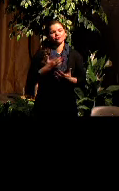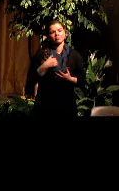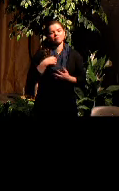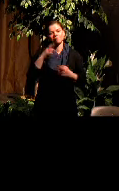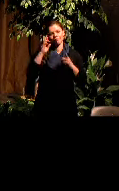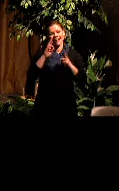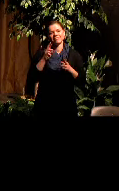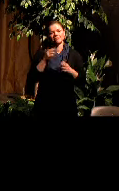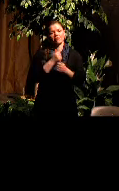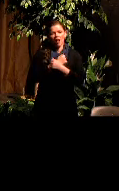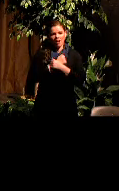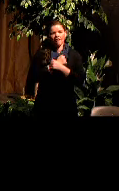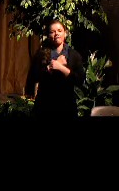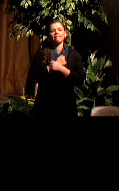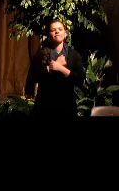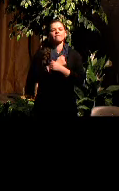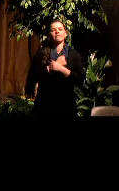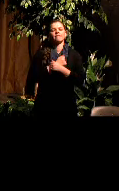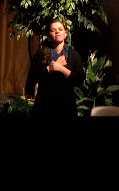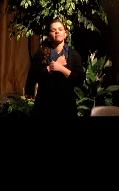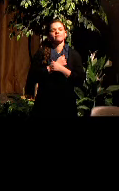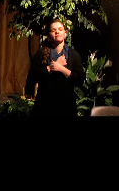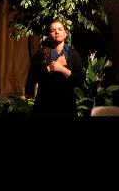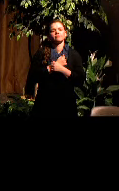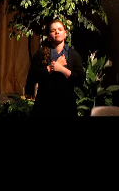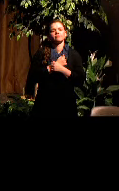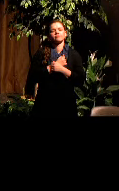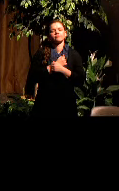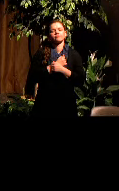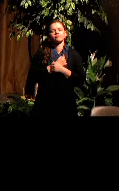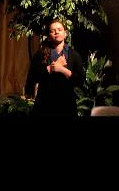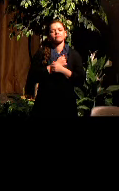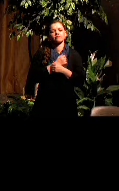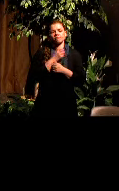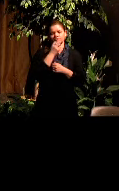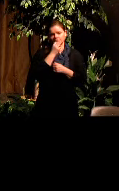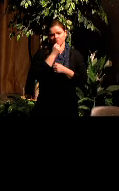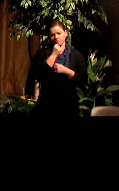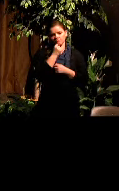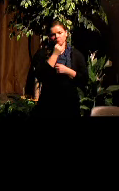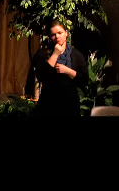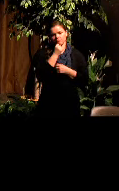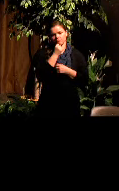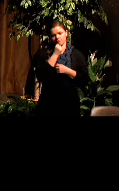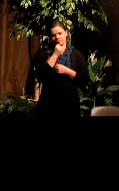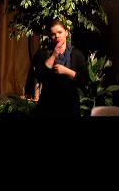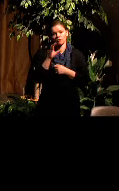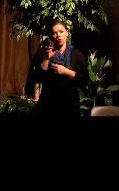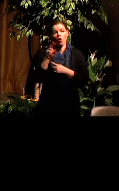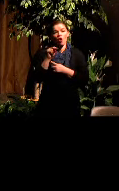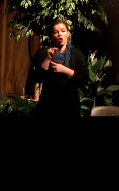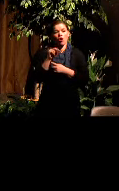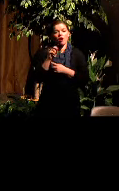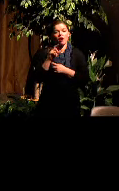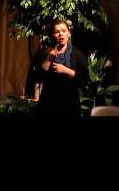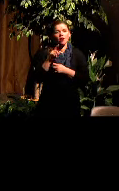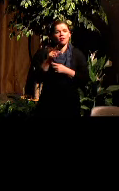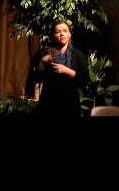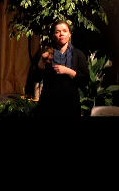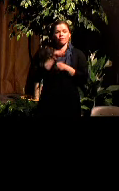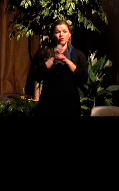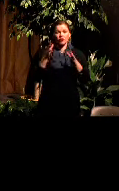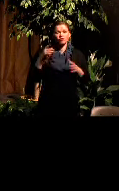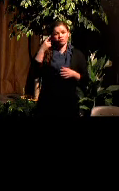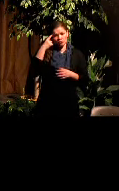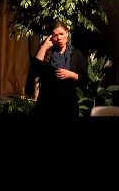of Ornithology. They're my close colleagues. Fitz is a very good friend, as well as a lot of people that were involved in that situation. And they were doing what they just thought was the